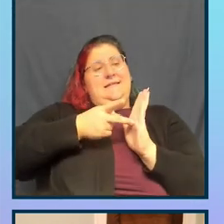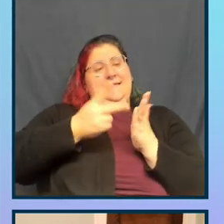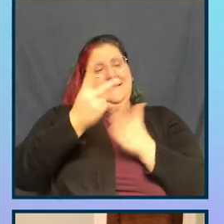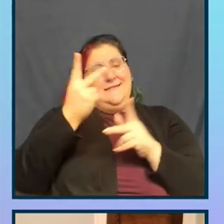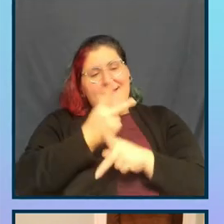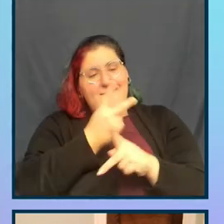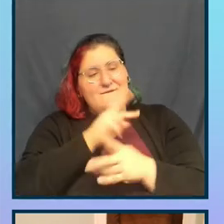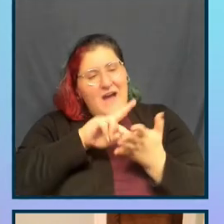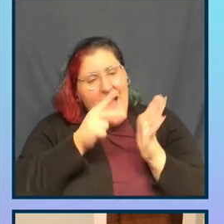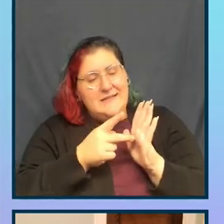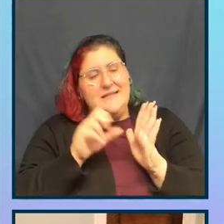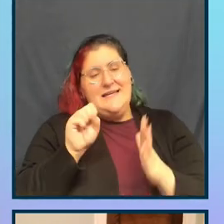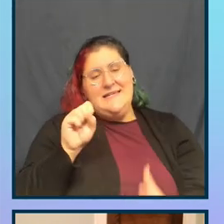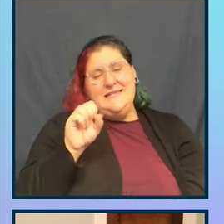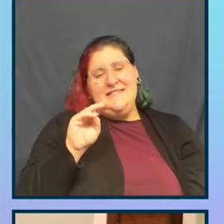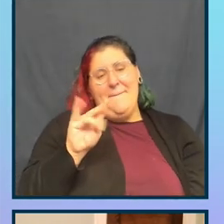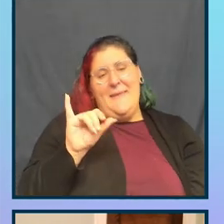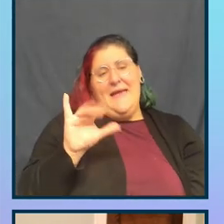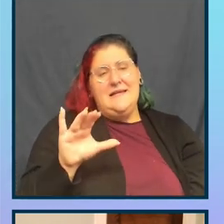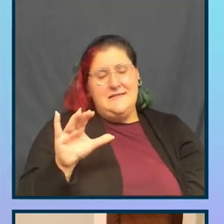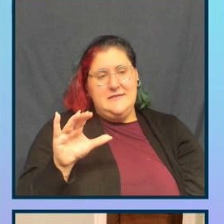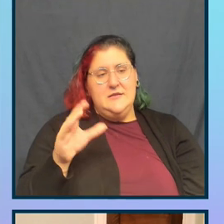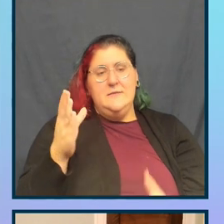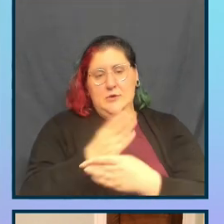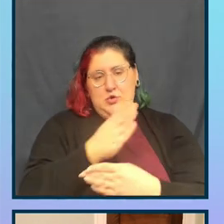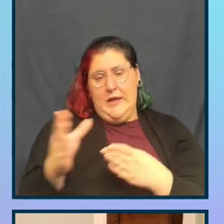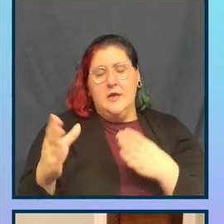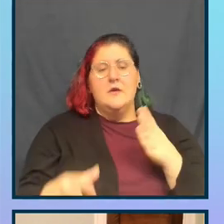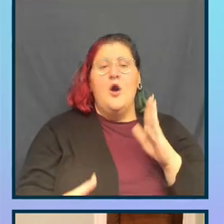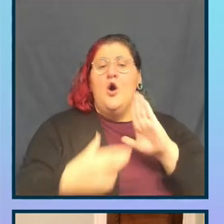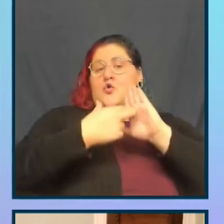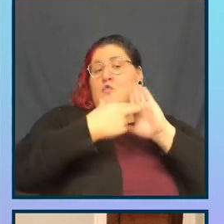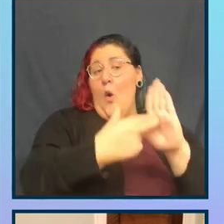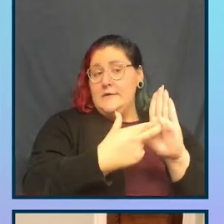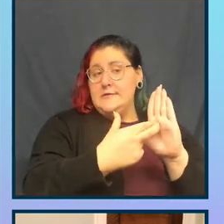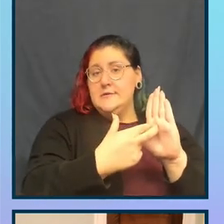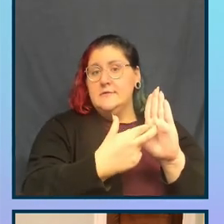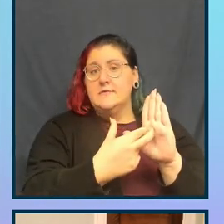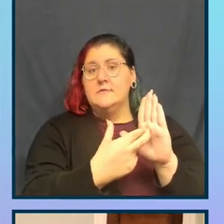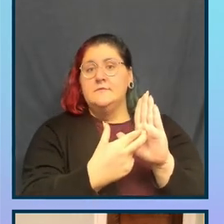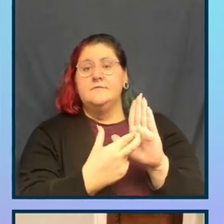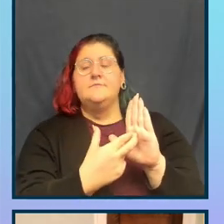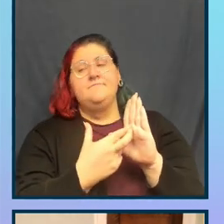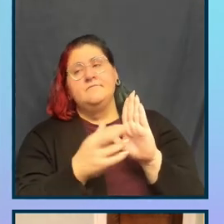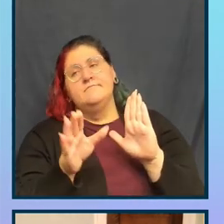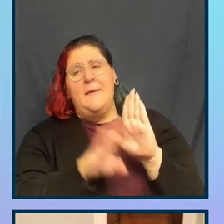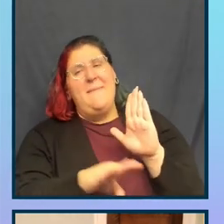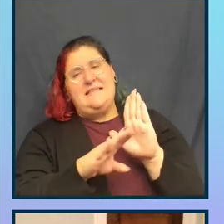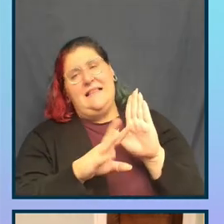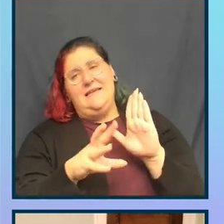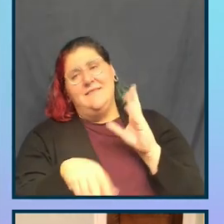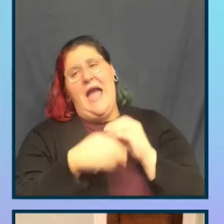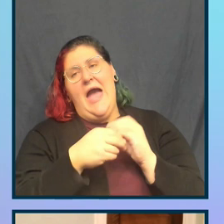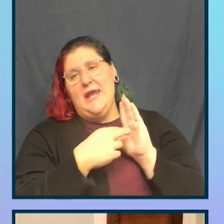categories: roles, which define a type of user face and element. Basically, adding a role to an